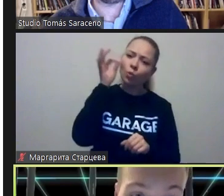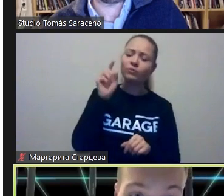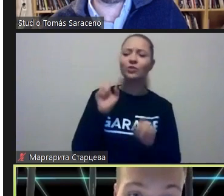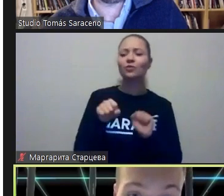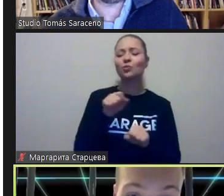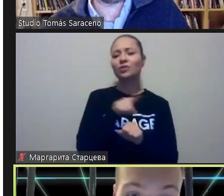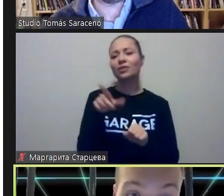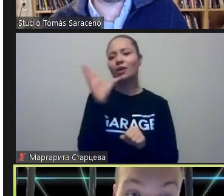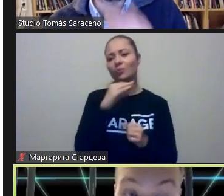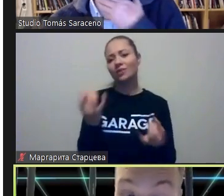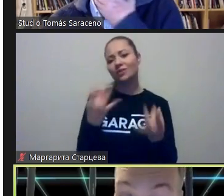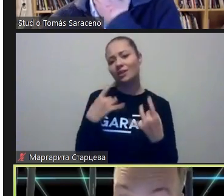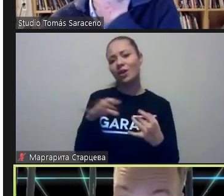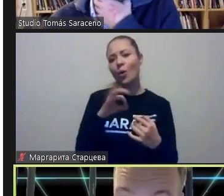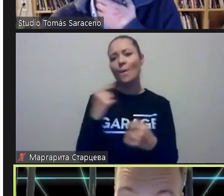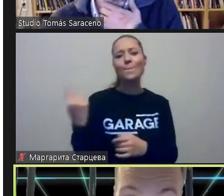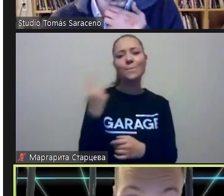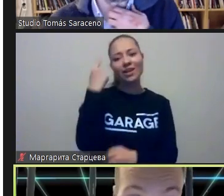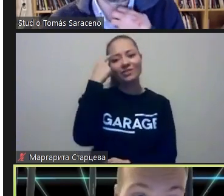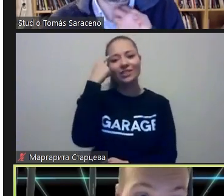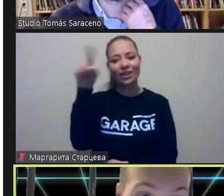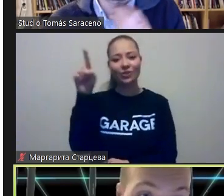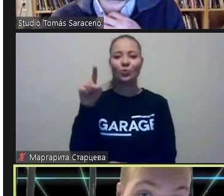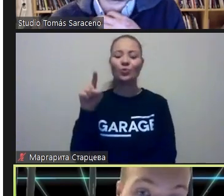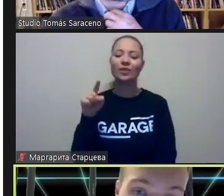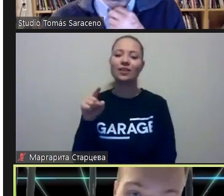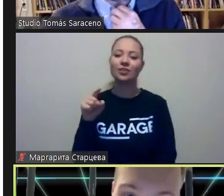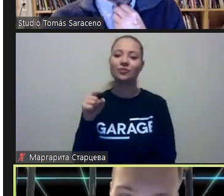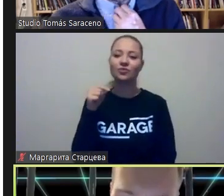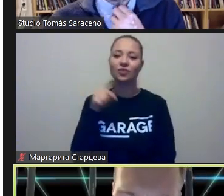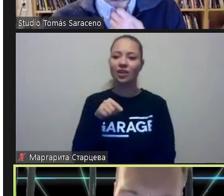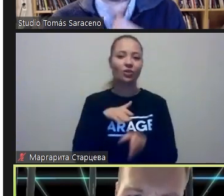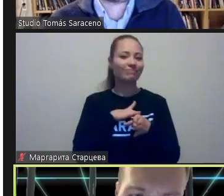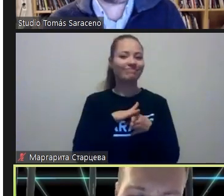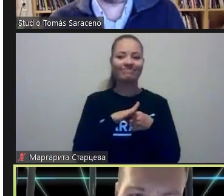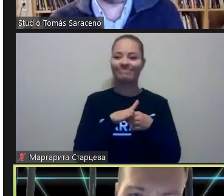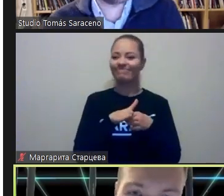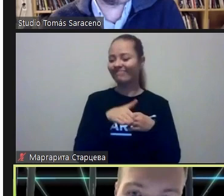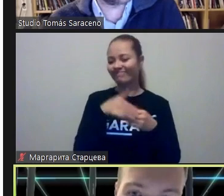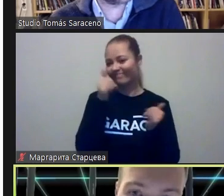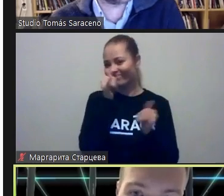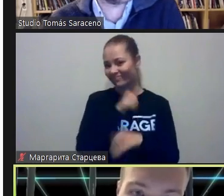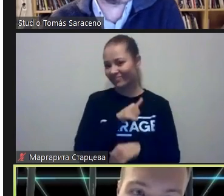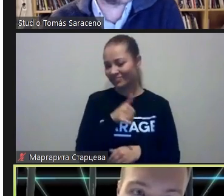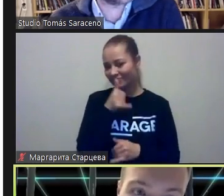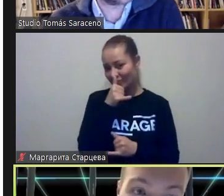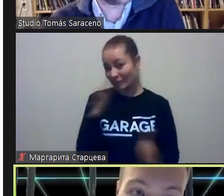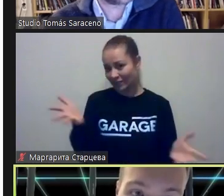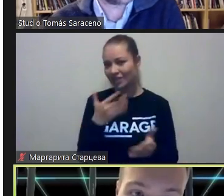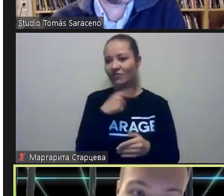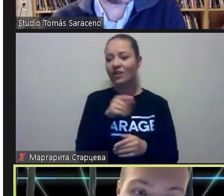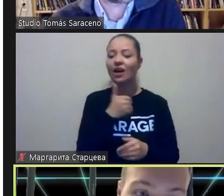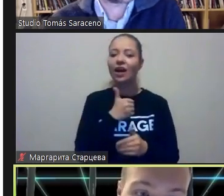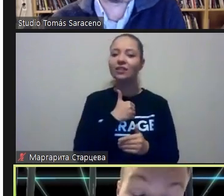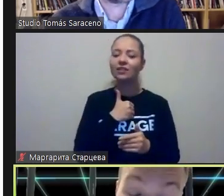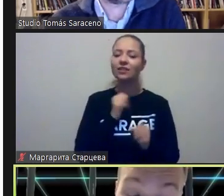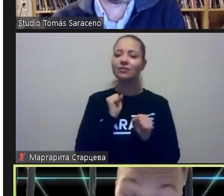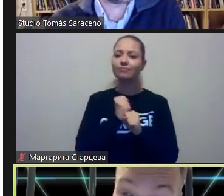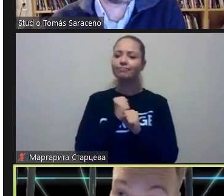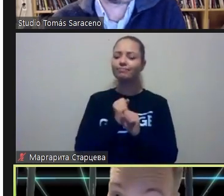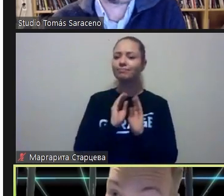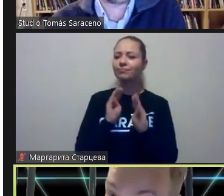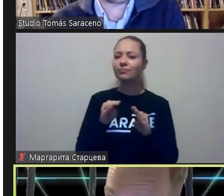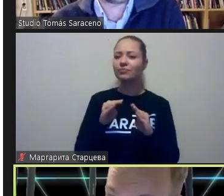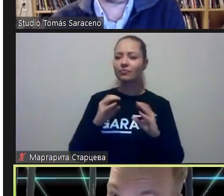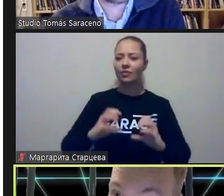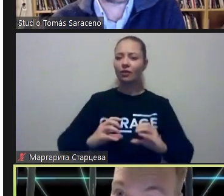to Russia? Could you tell us a little bit about the first thought that you had that didn't materialize? You wanted to